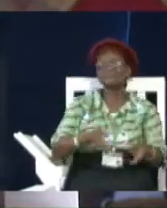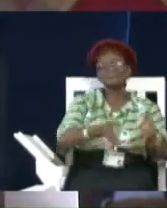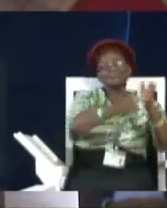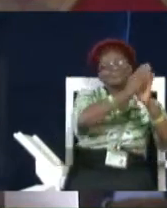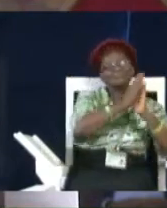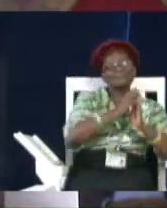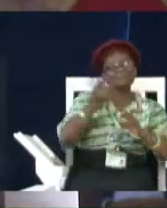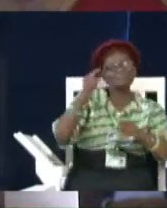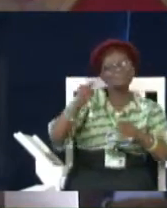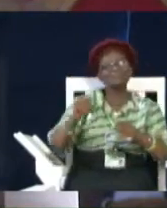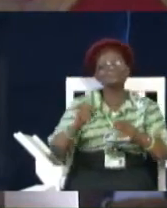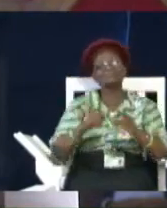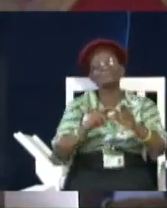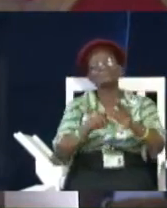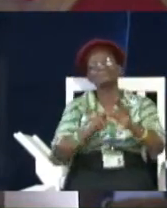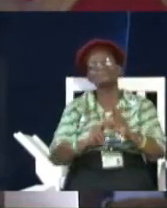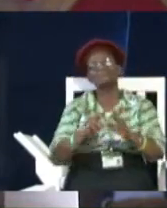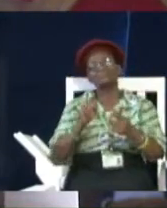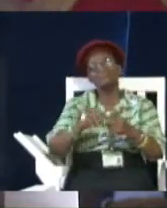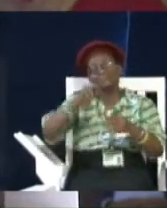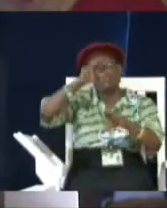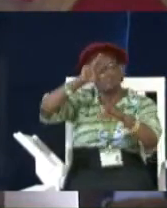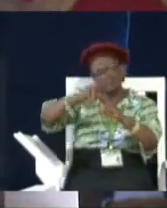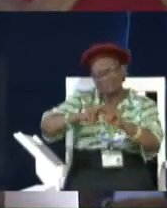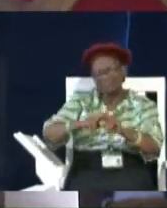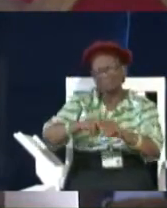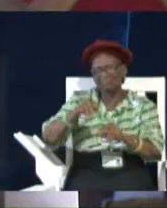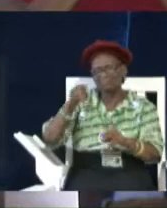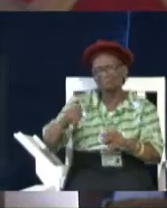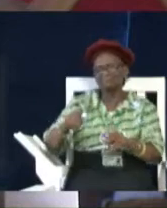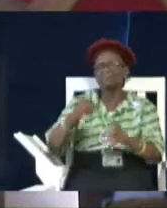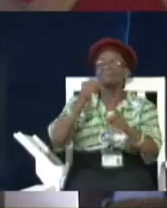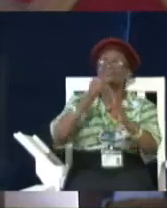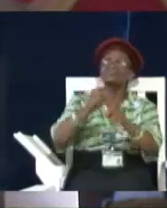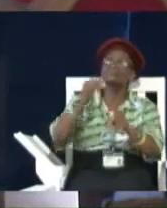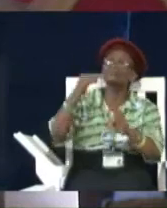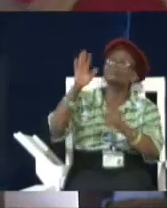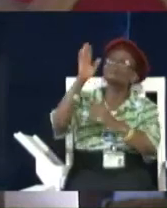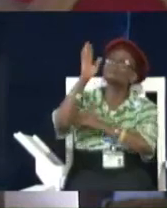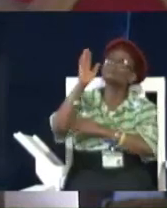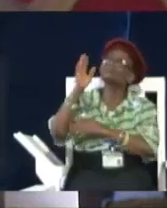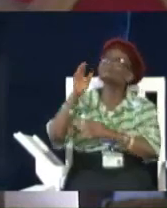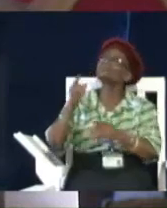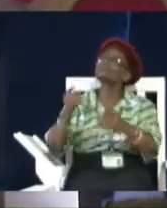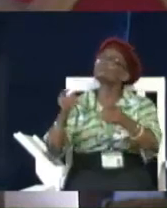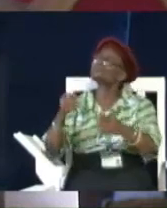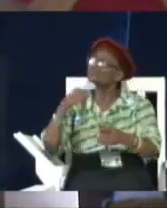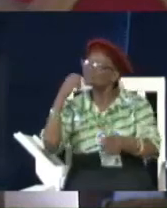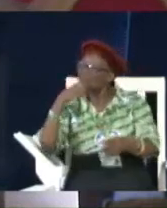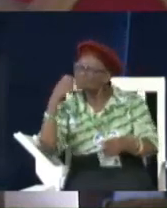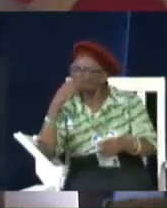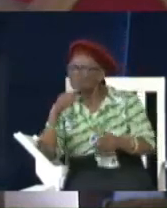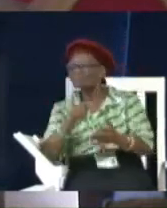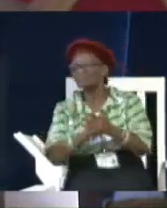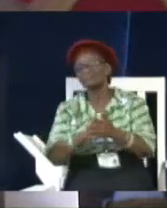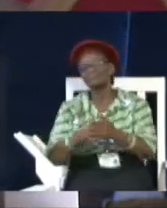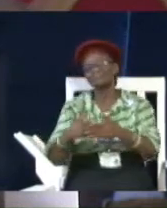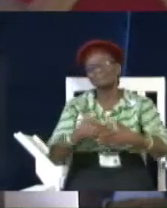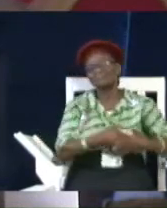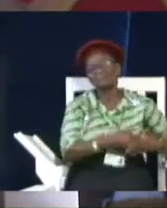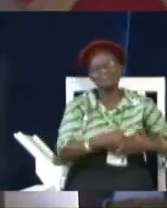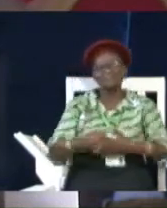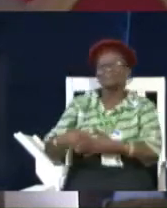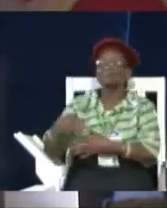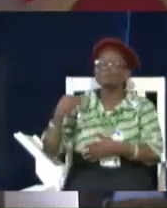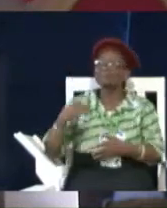word of God came and said, there's a woman here. The baby in your womb had been dead for days, but the baby is